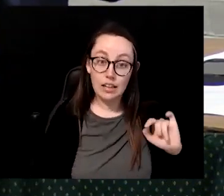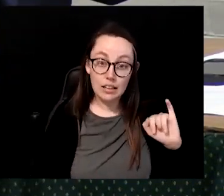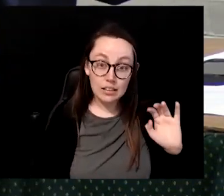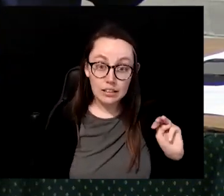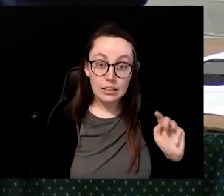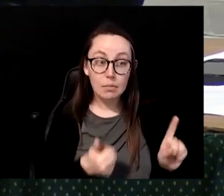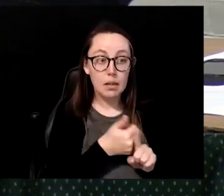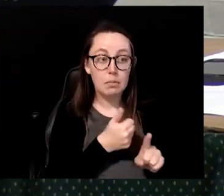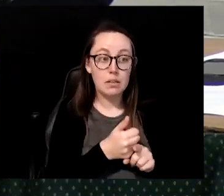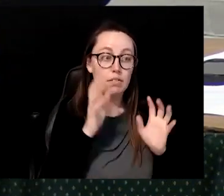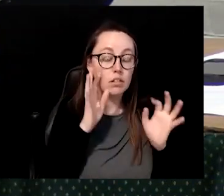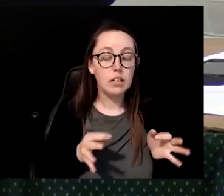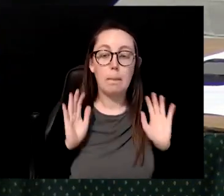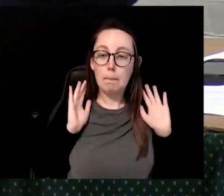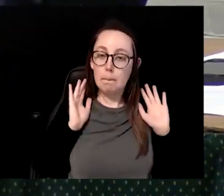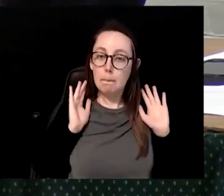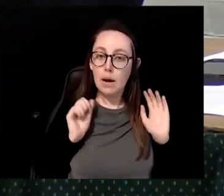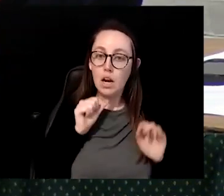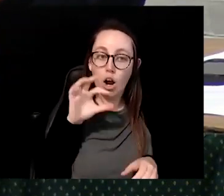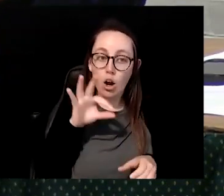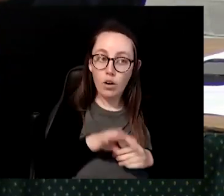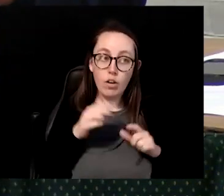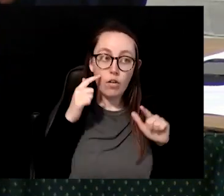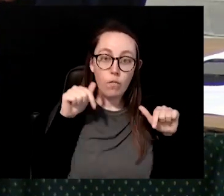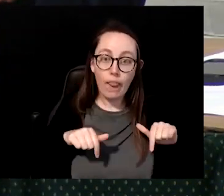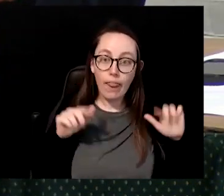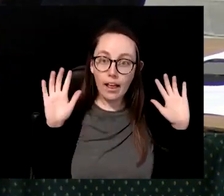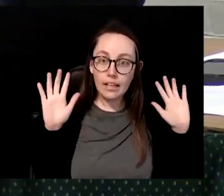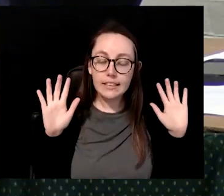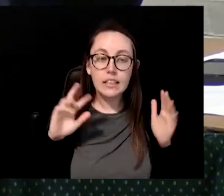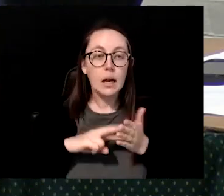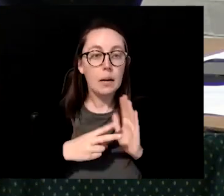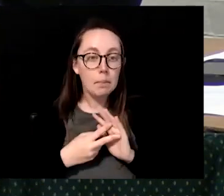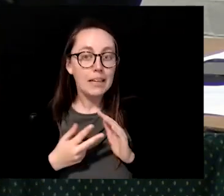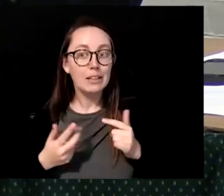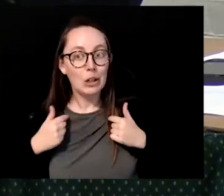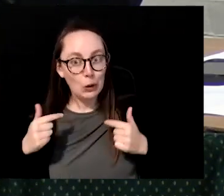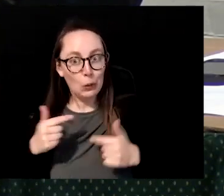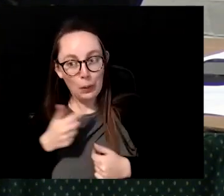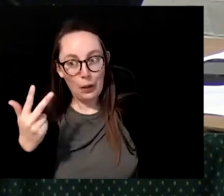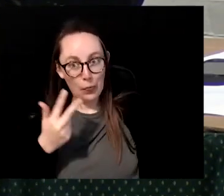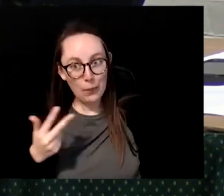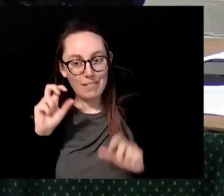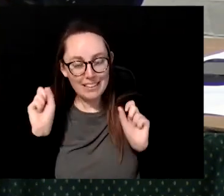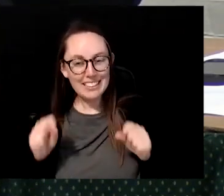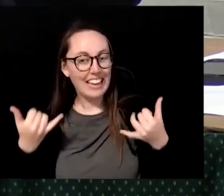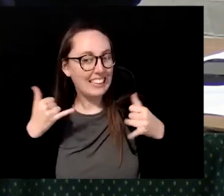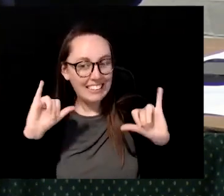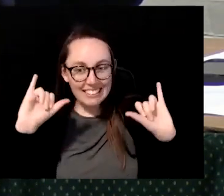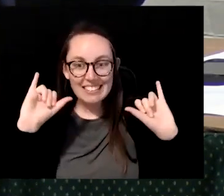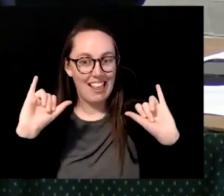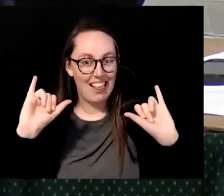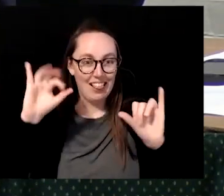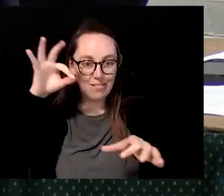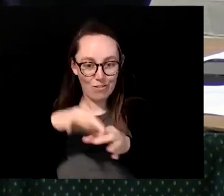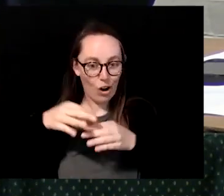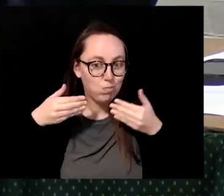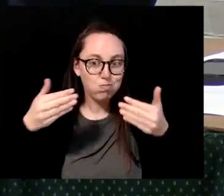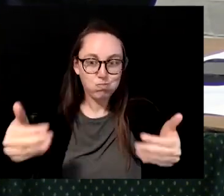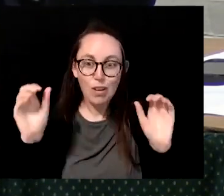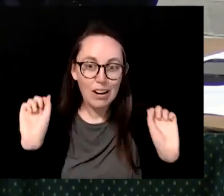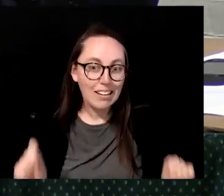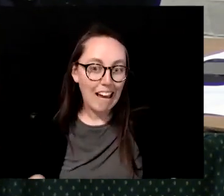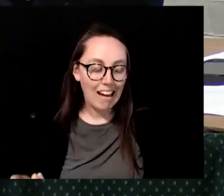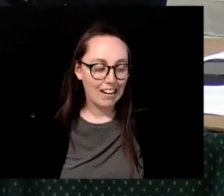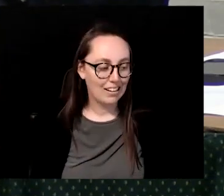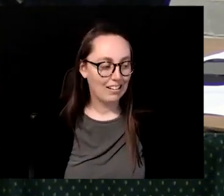accomplish the intent of the motion tonight in a entirely reasonable way um the only thing